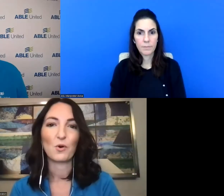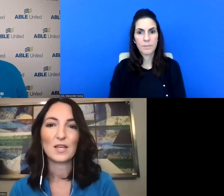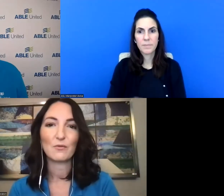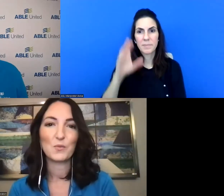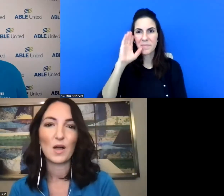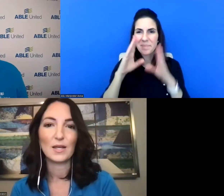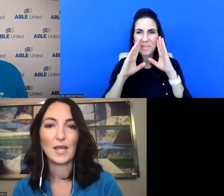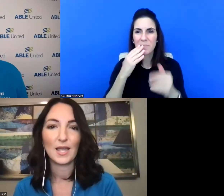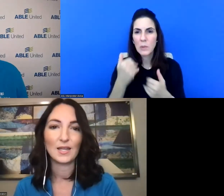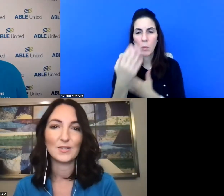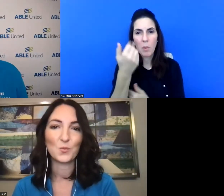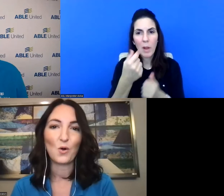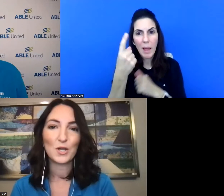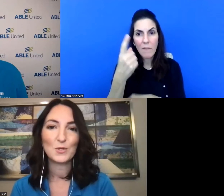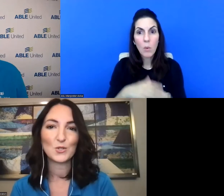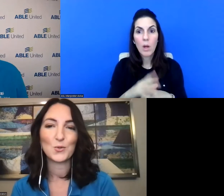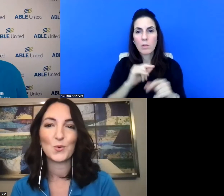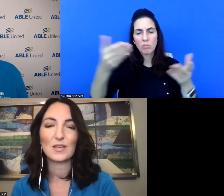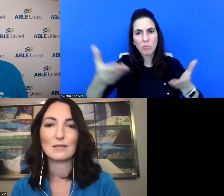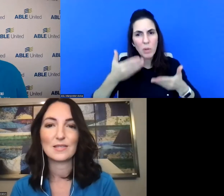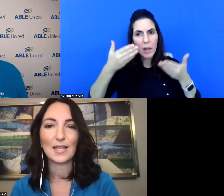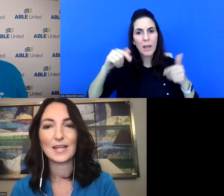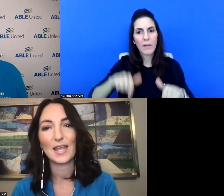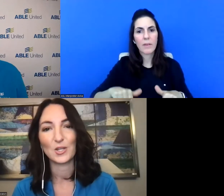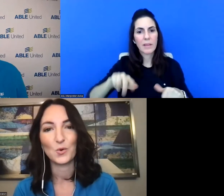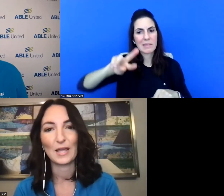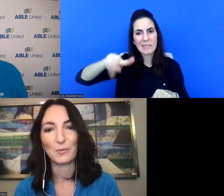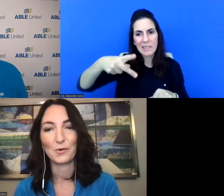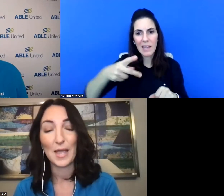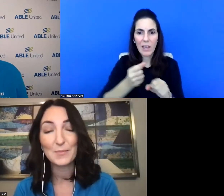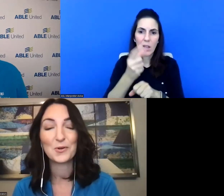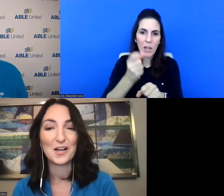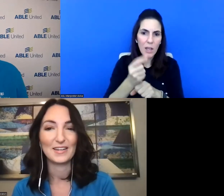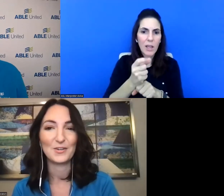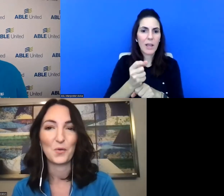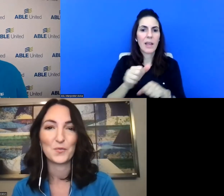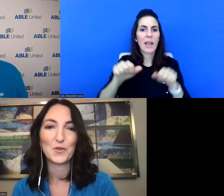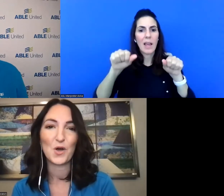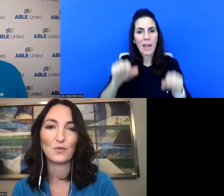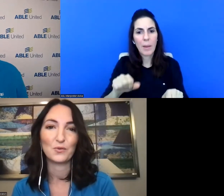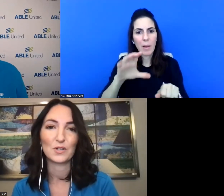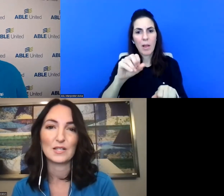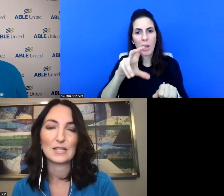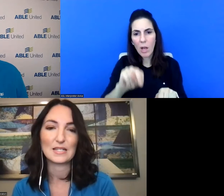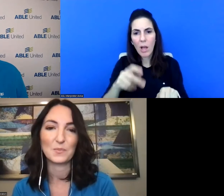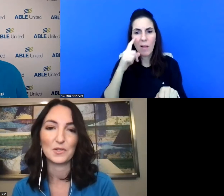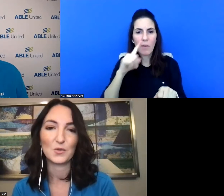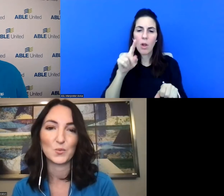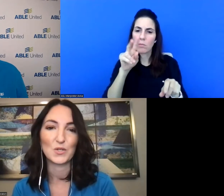Well, good morning, everyone, and welcome to the second annual AbleCon, an overview of